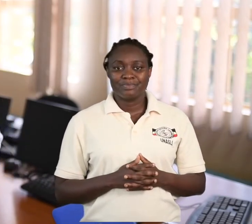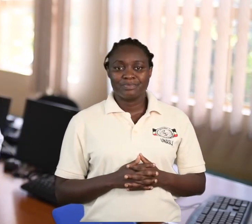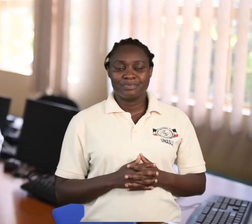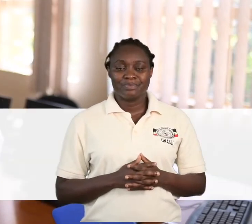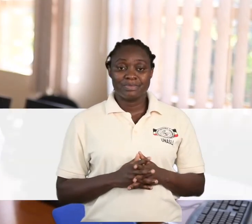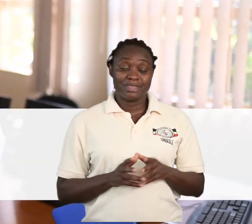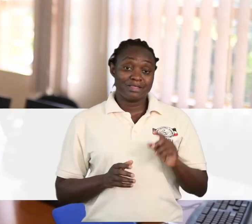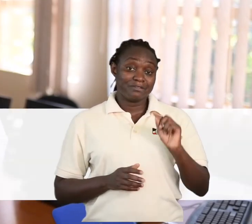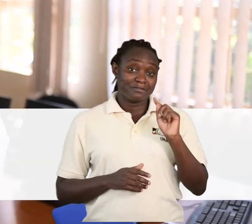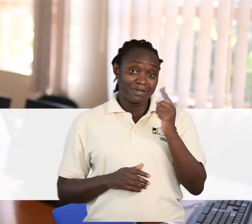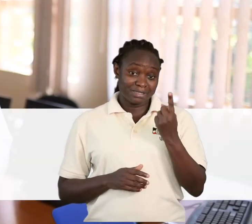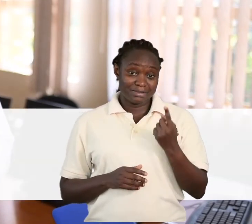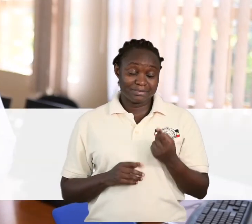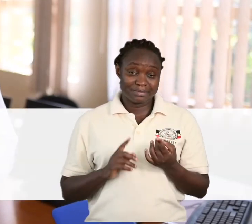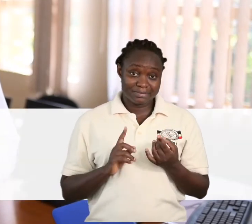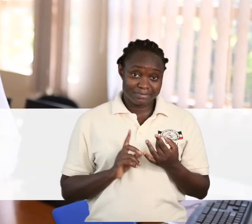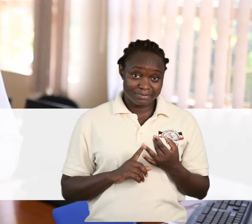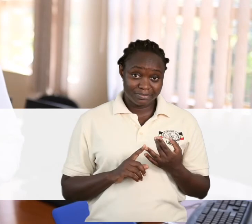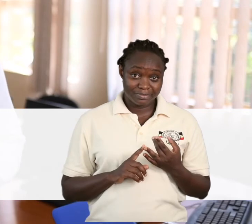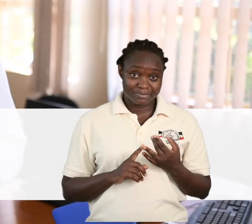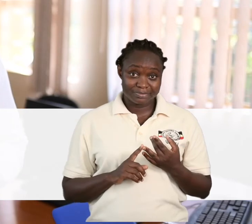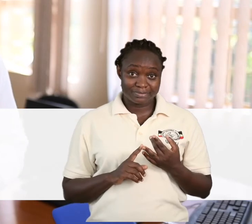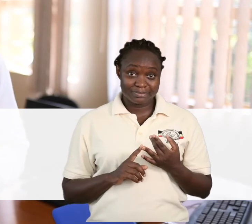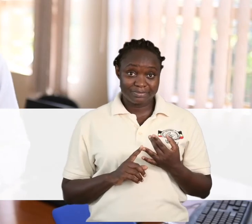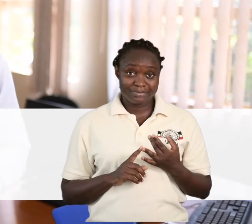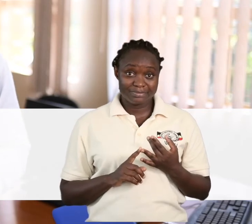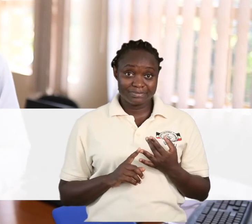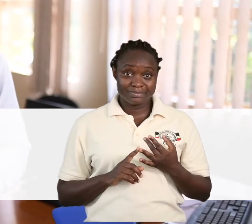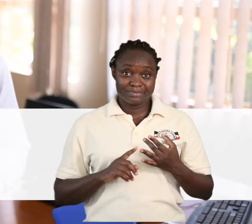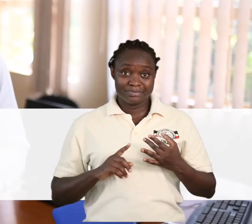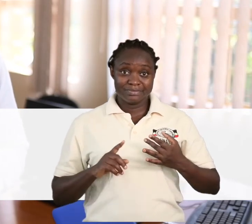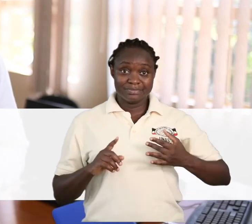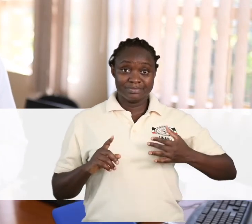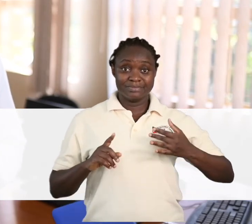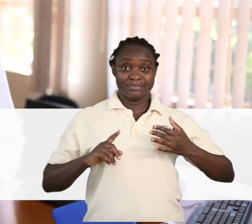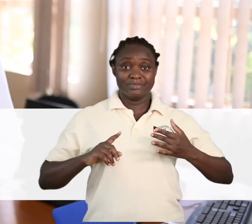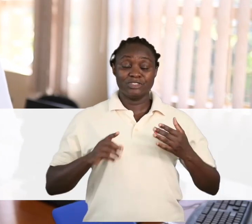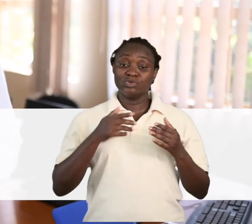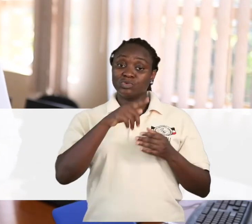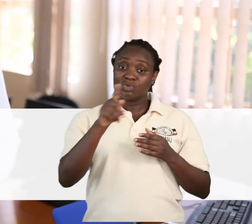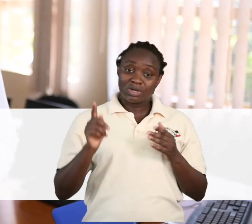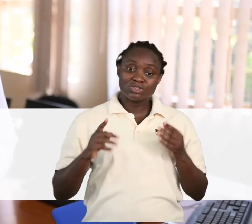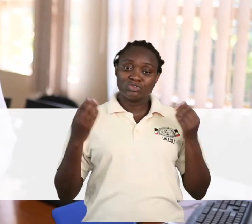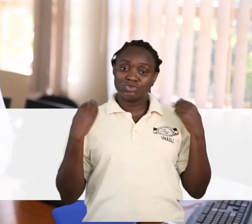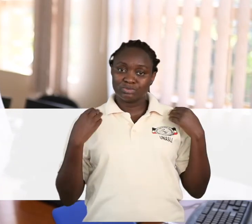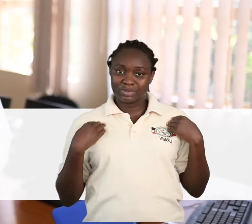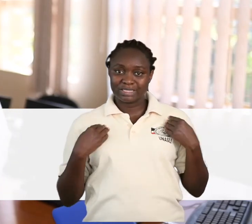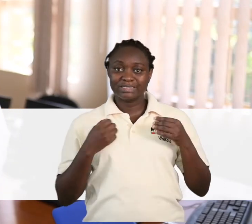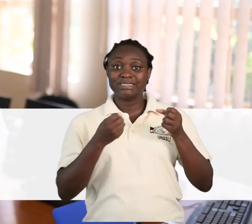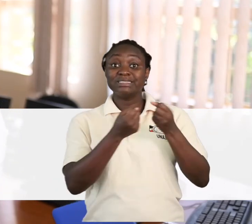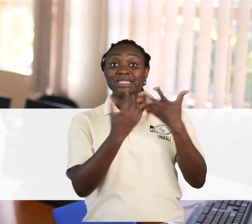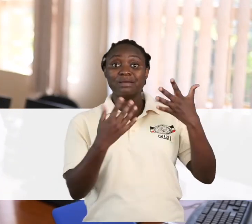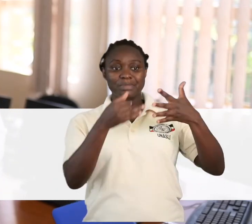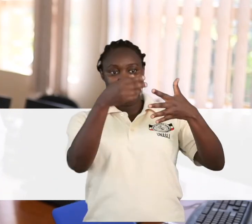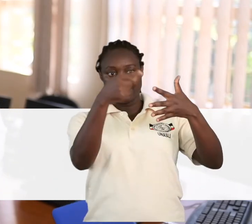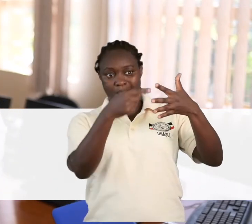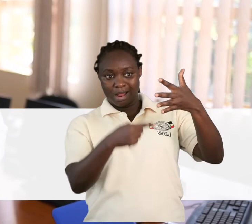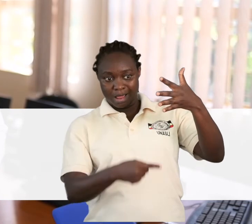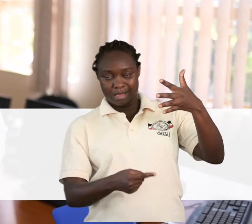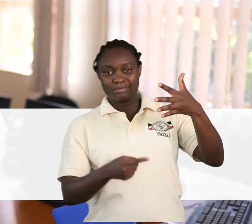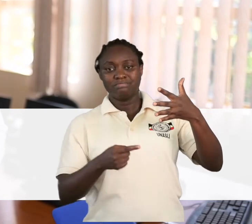Number 1, we are saying write the following in Roman numerals.